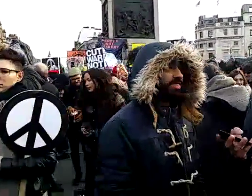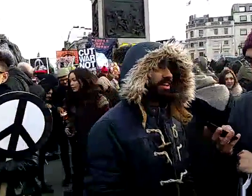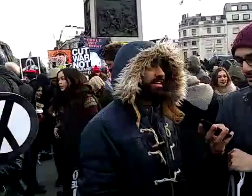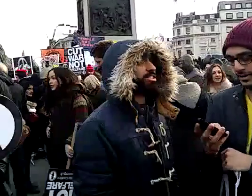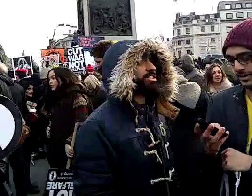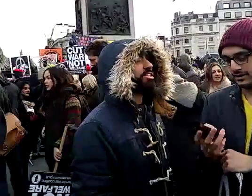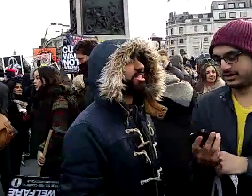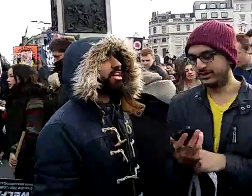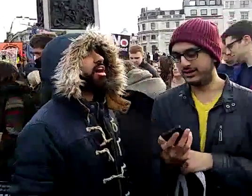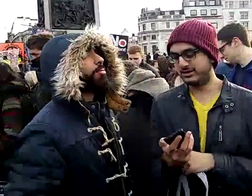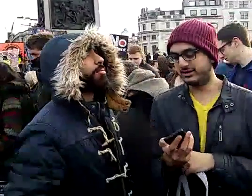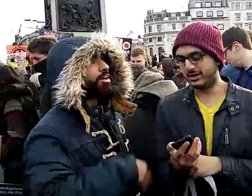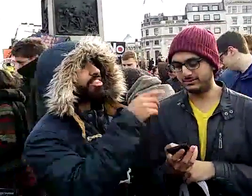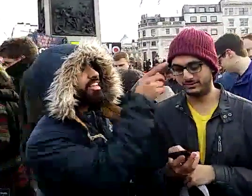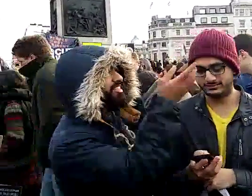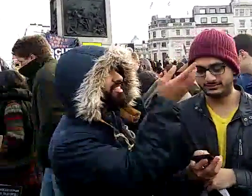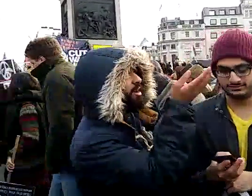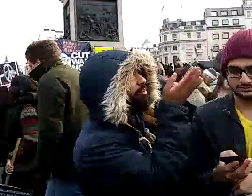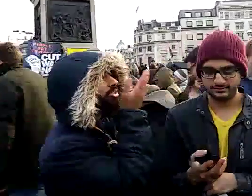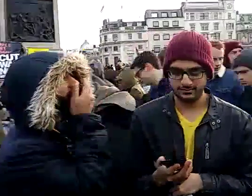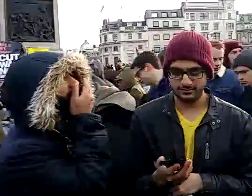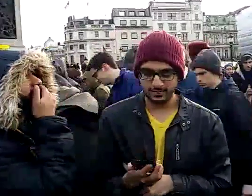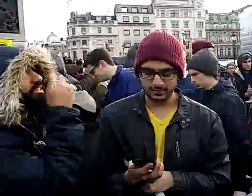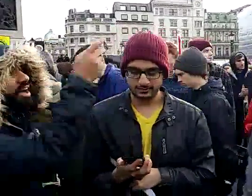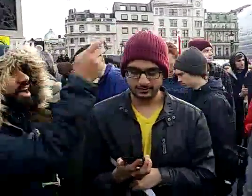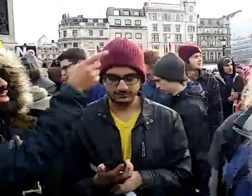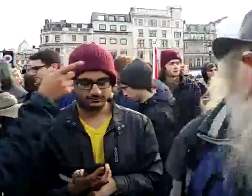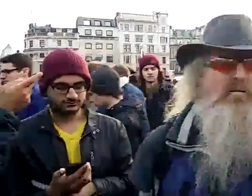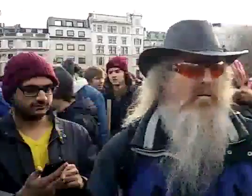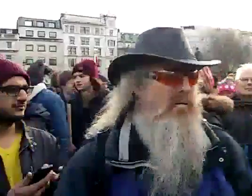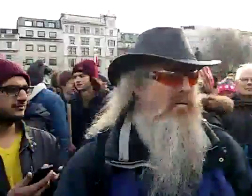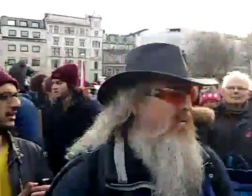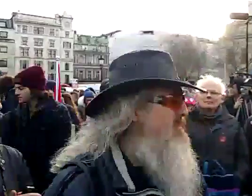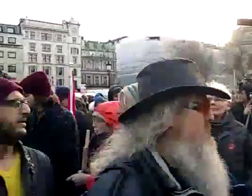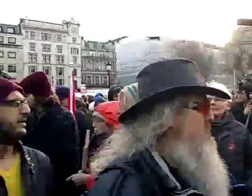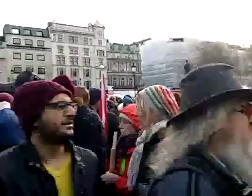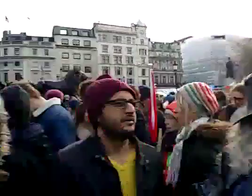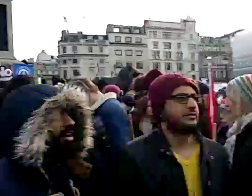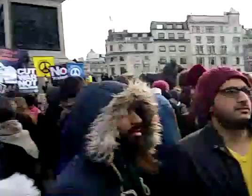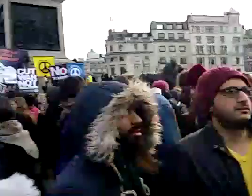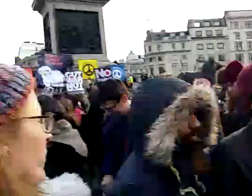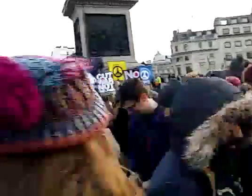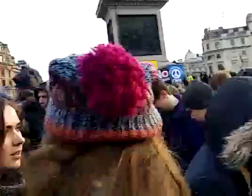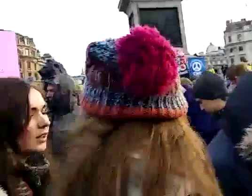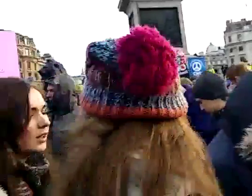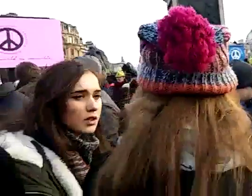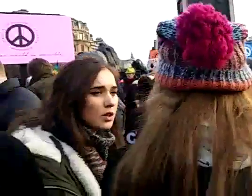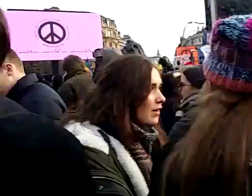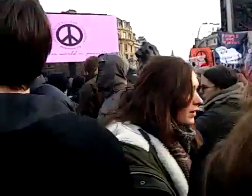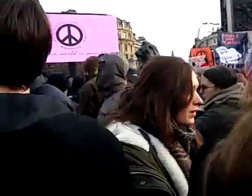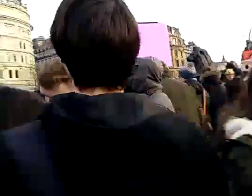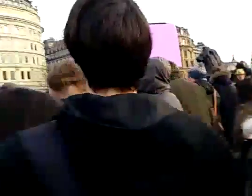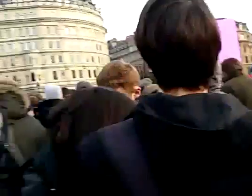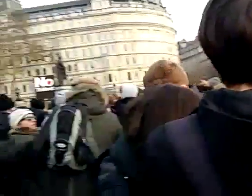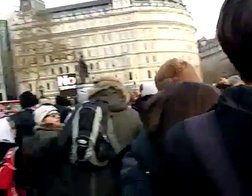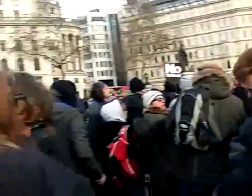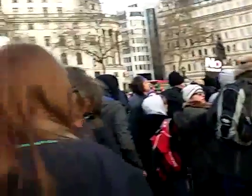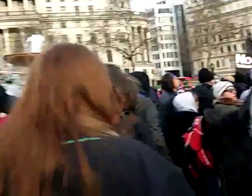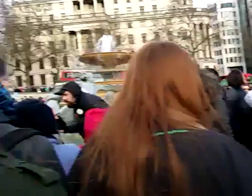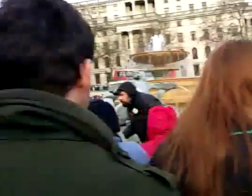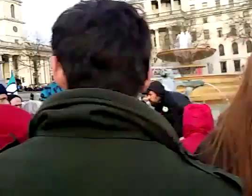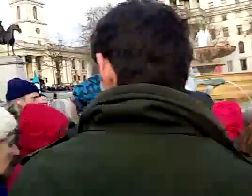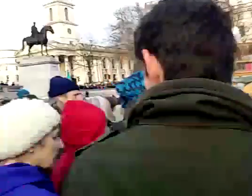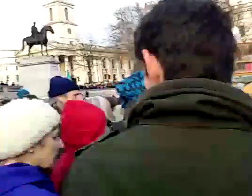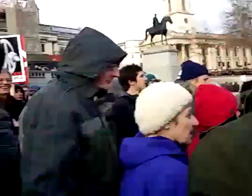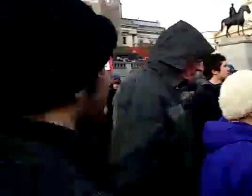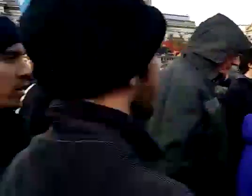johncnduk.org, and I think a few other things. Let's see what happens in the next few years. And great demonstration. My